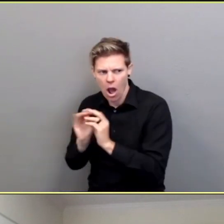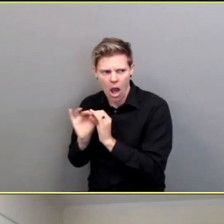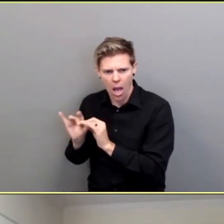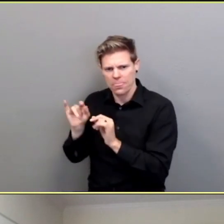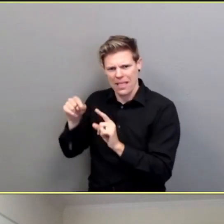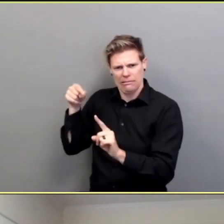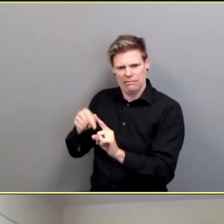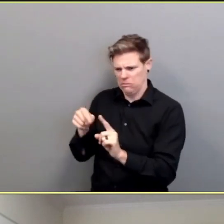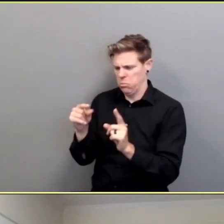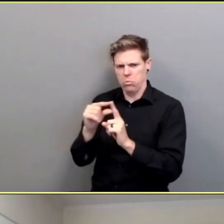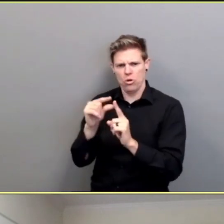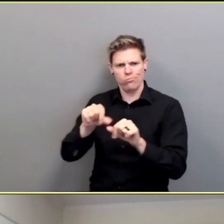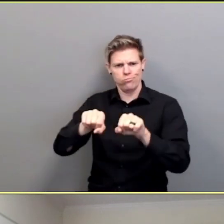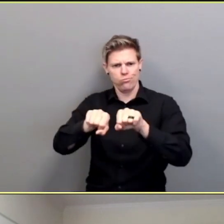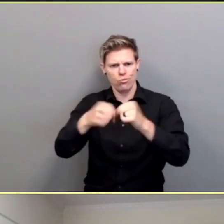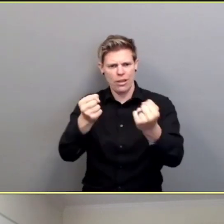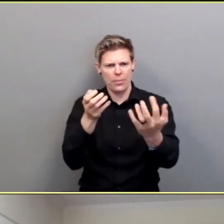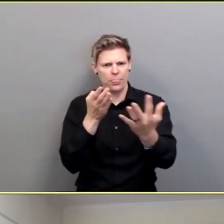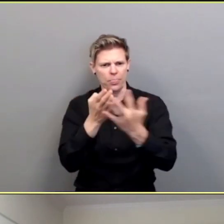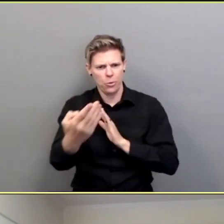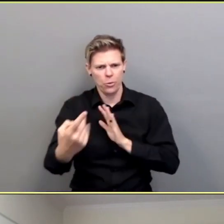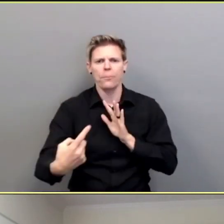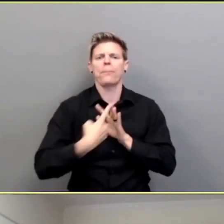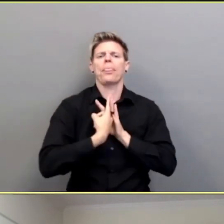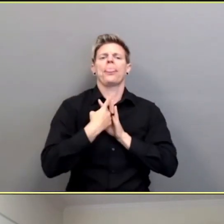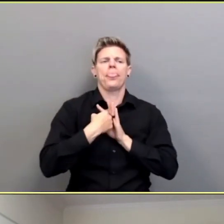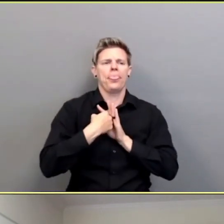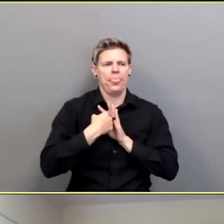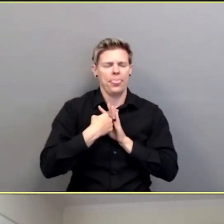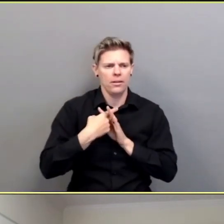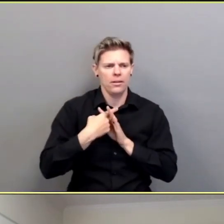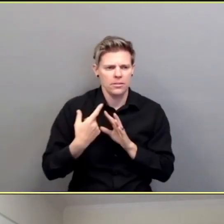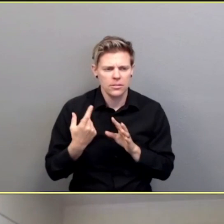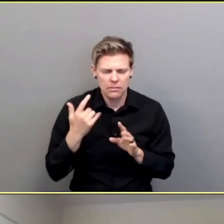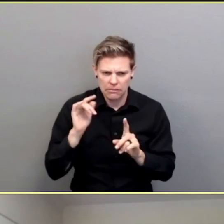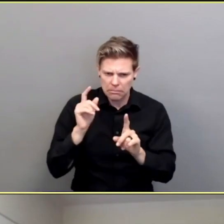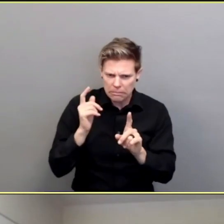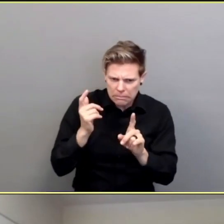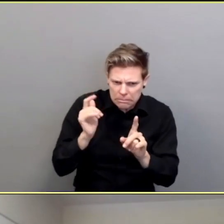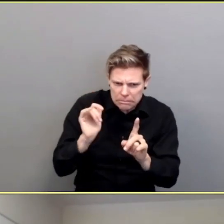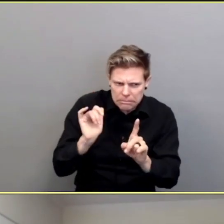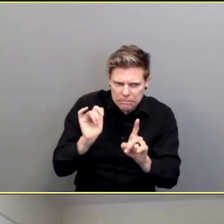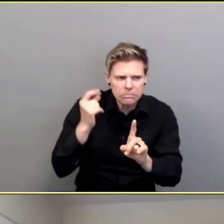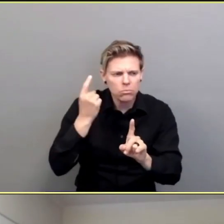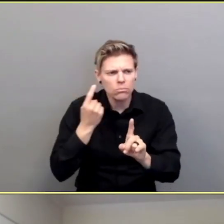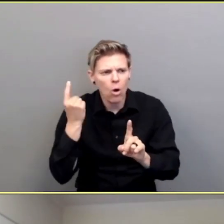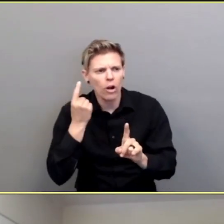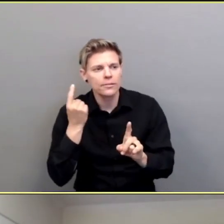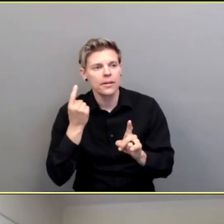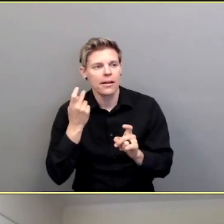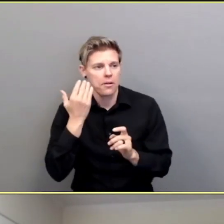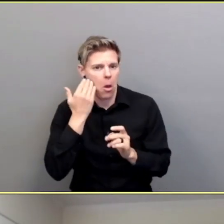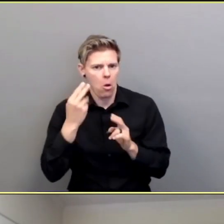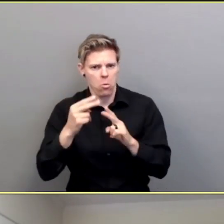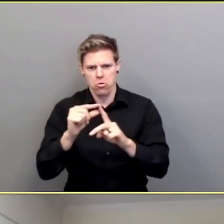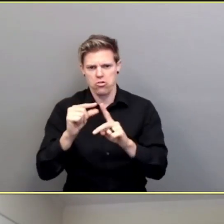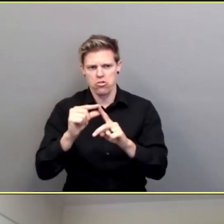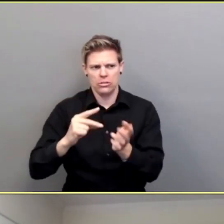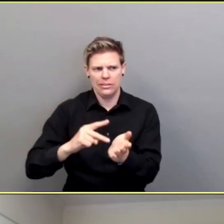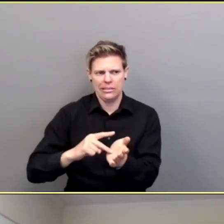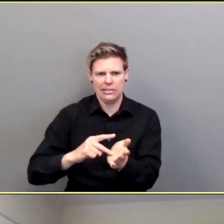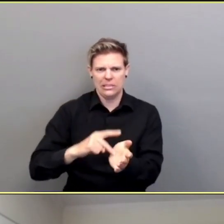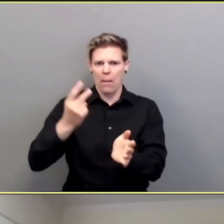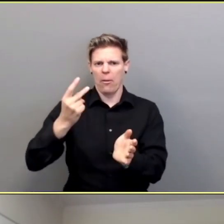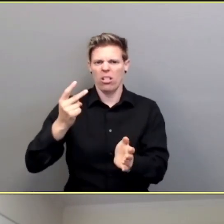The question was about sort of the double infection of COVID. I know anecdotally we have sort of heard it out there